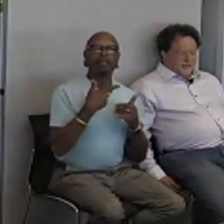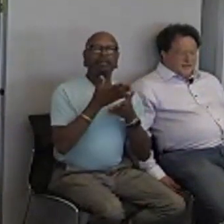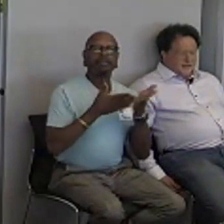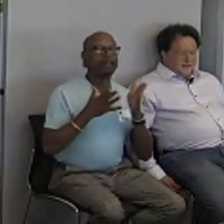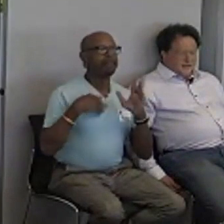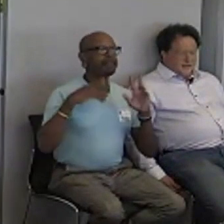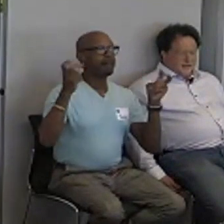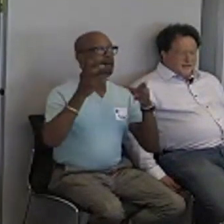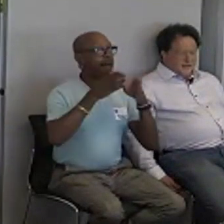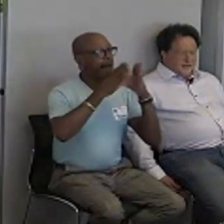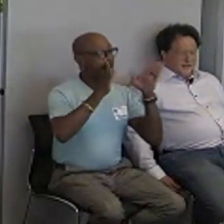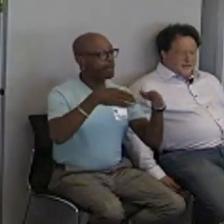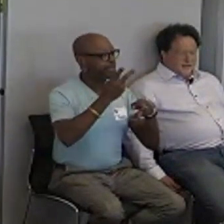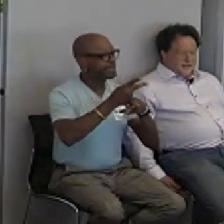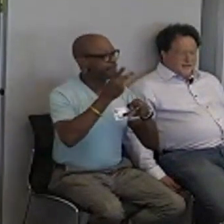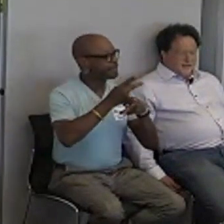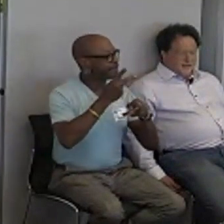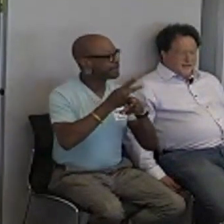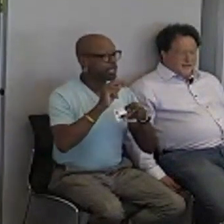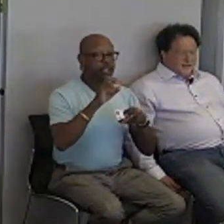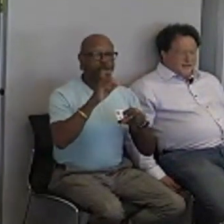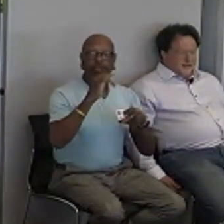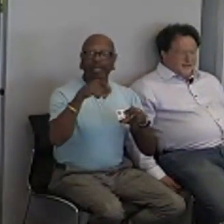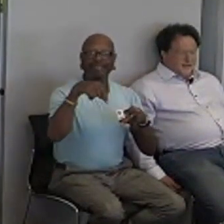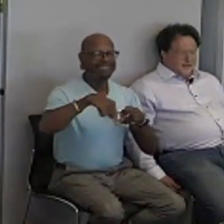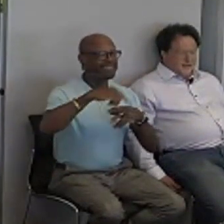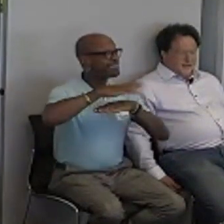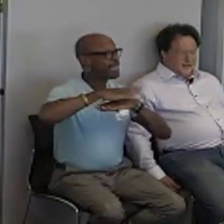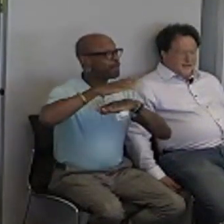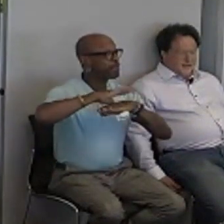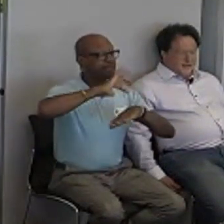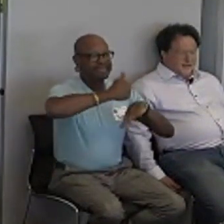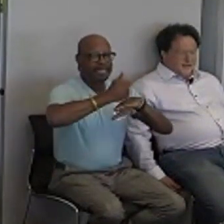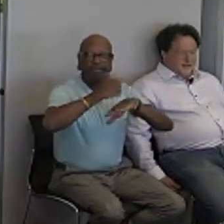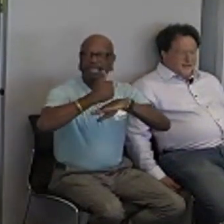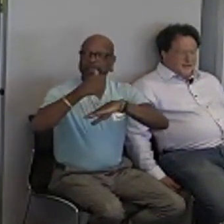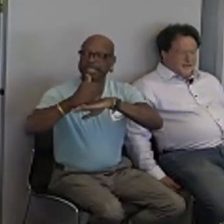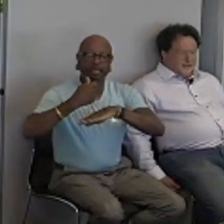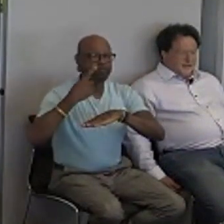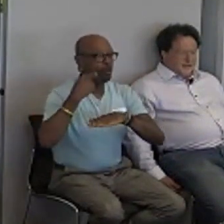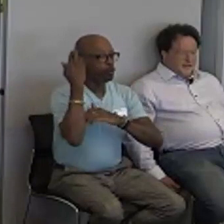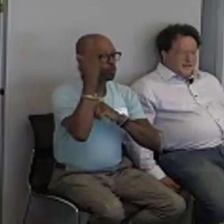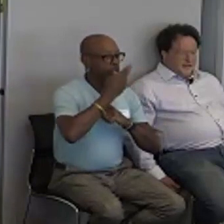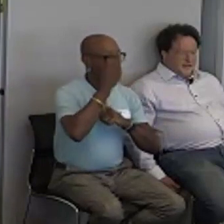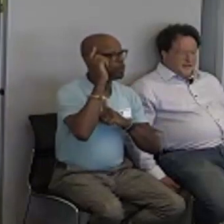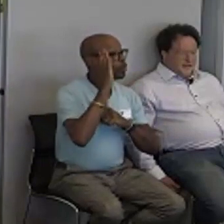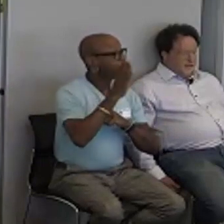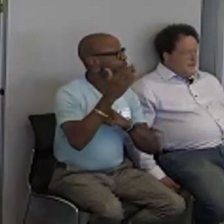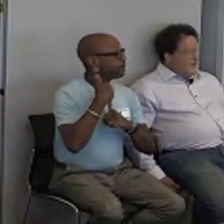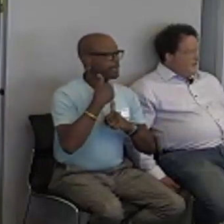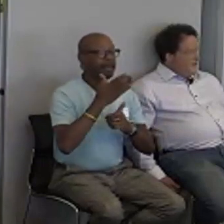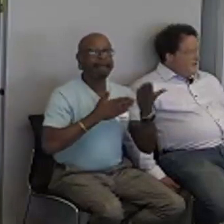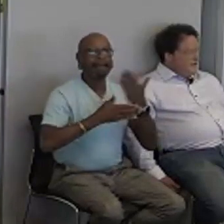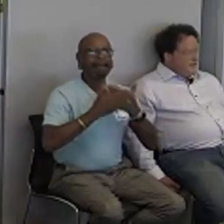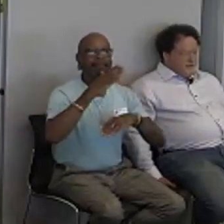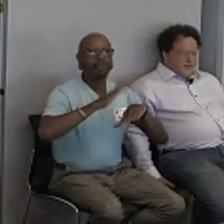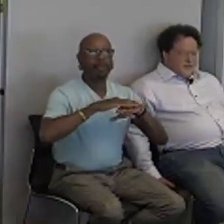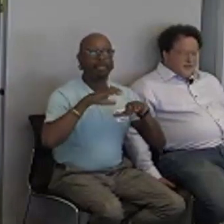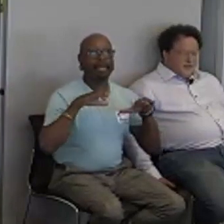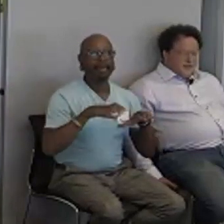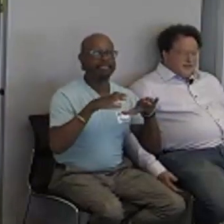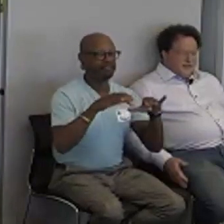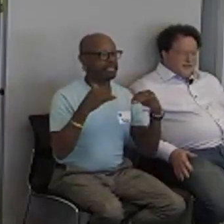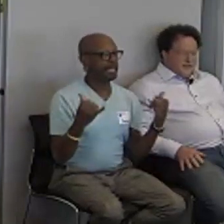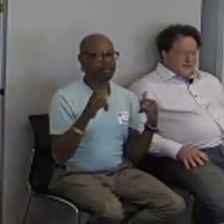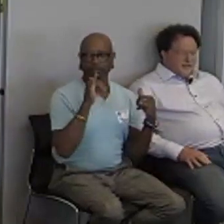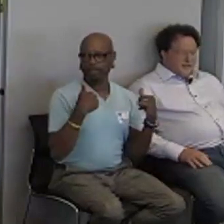notes. We've set this room with tables for a reason, because there are going to be some hands-on activities. At this moment, we don't have